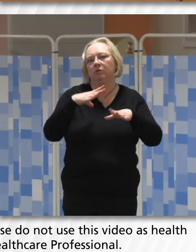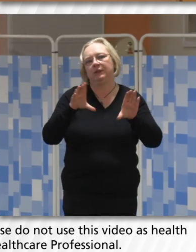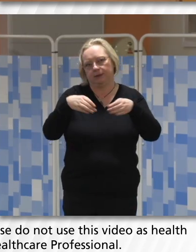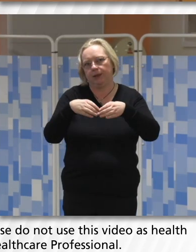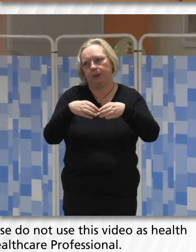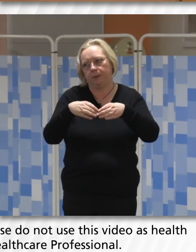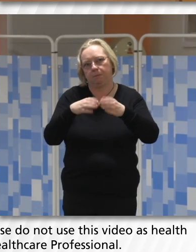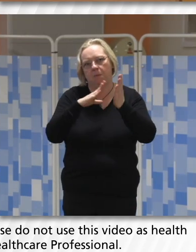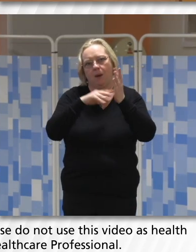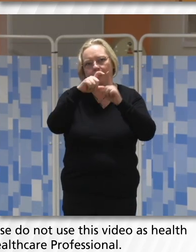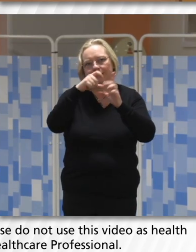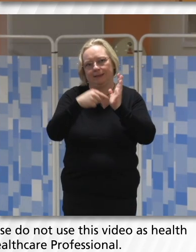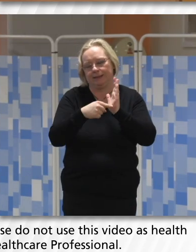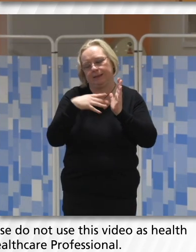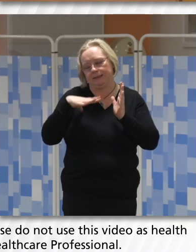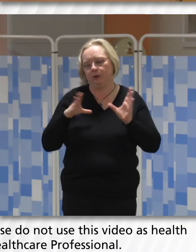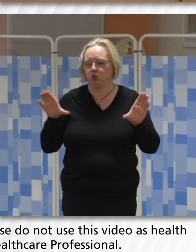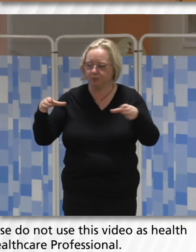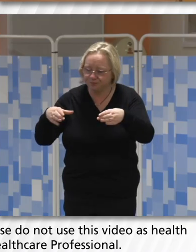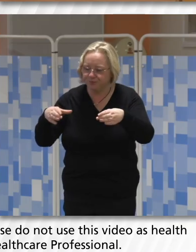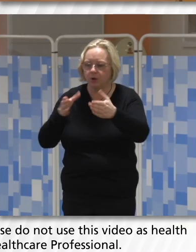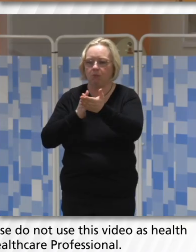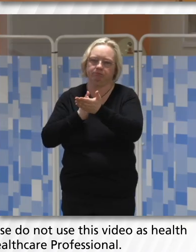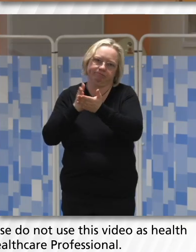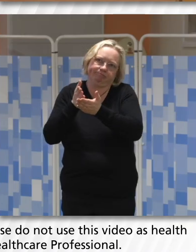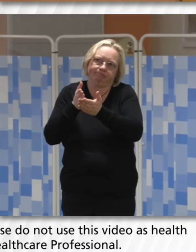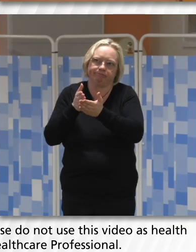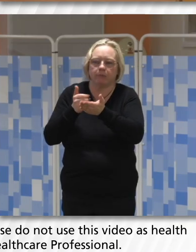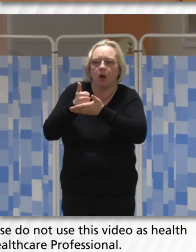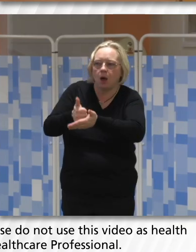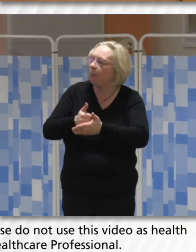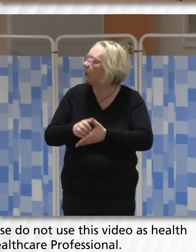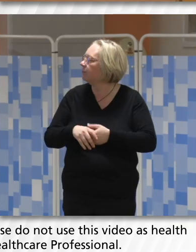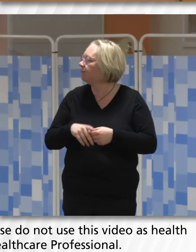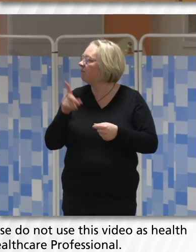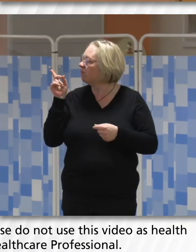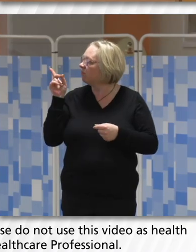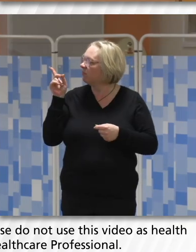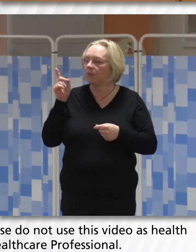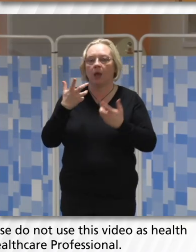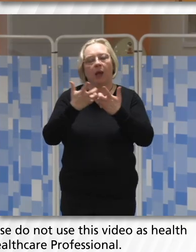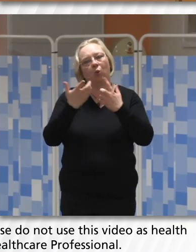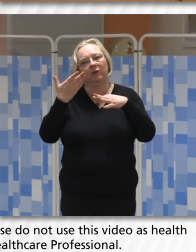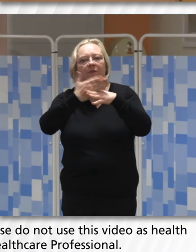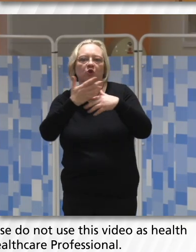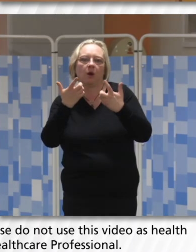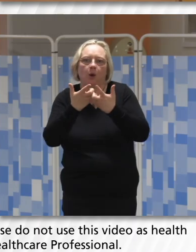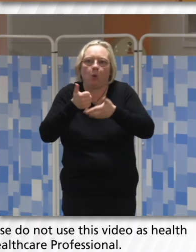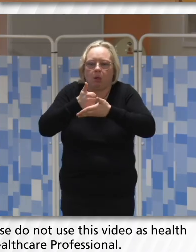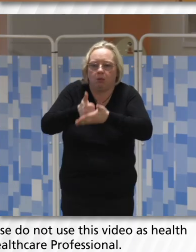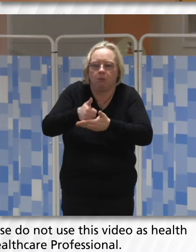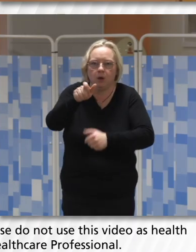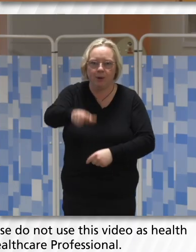own. So the interventions that can be done are medication is very